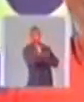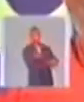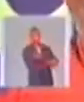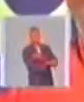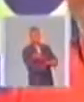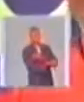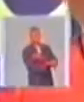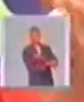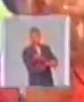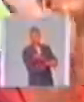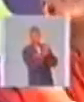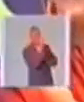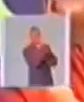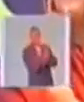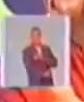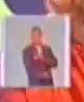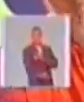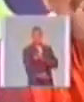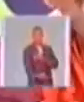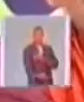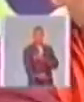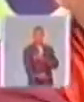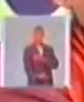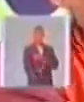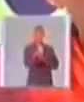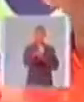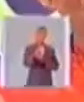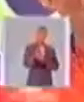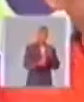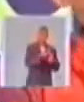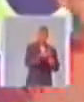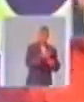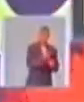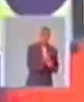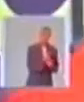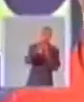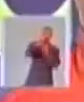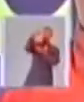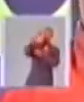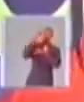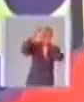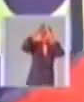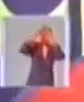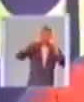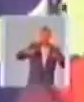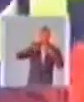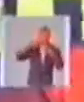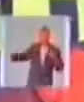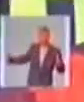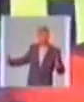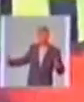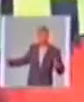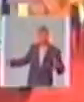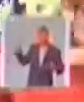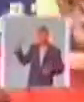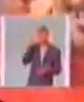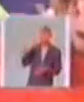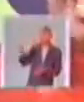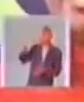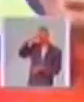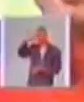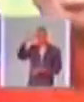akope. Adenti, and now mwamo nyankupo efi ino, ato empaisa. Am I review?